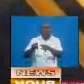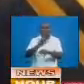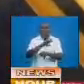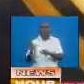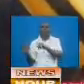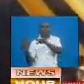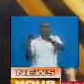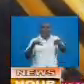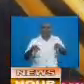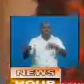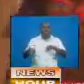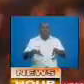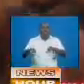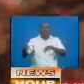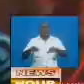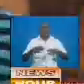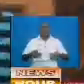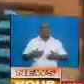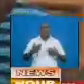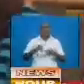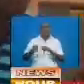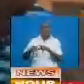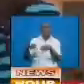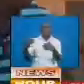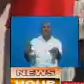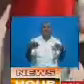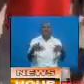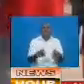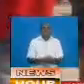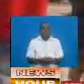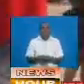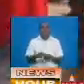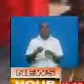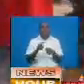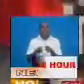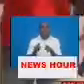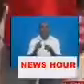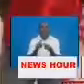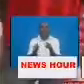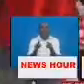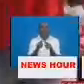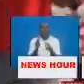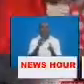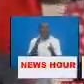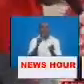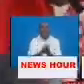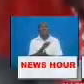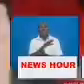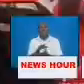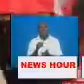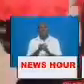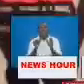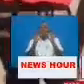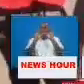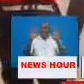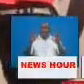kickstarting the season celebrations on a gay note. Mickey and Mimi Mouse ensure the children had a marvelous time.